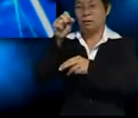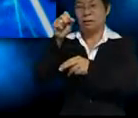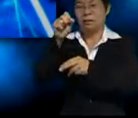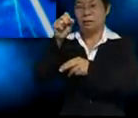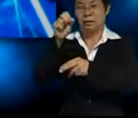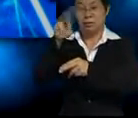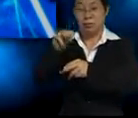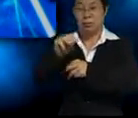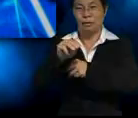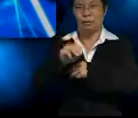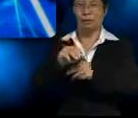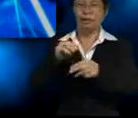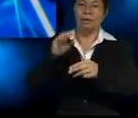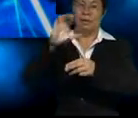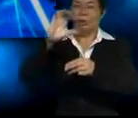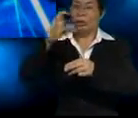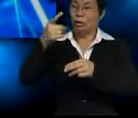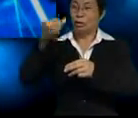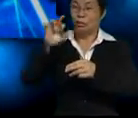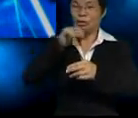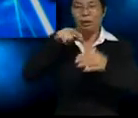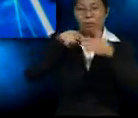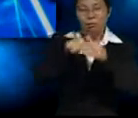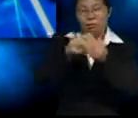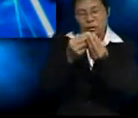Chlorination does not remove dissolved substances.